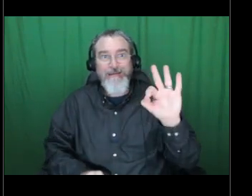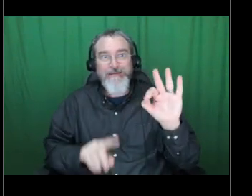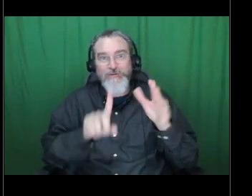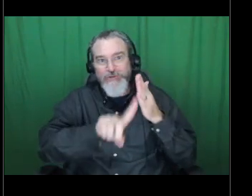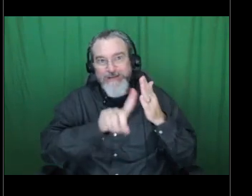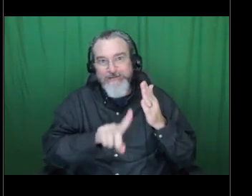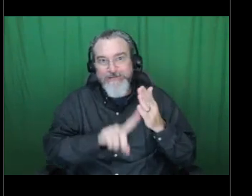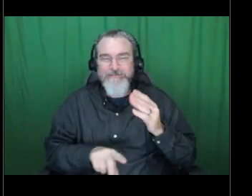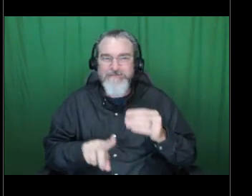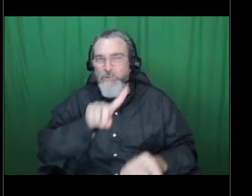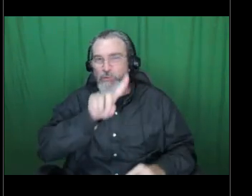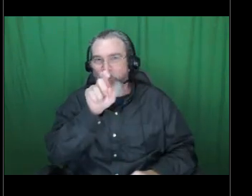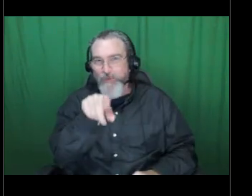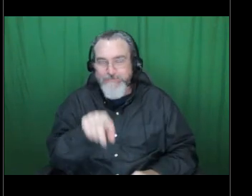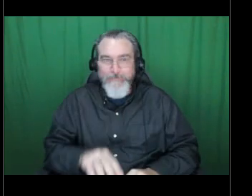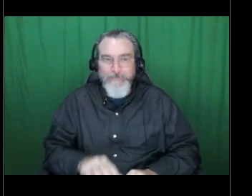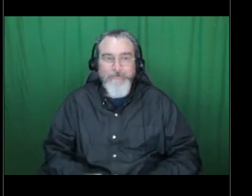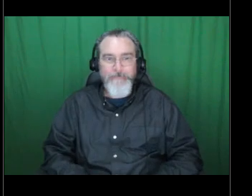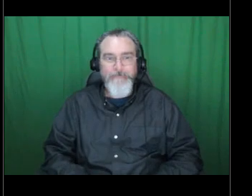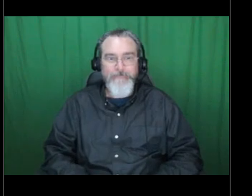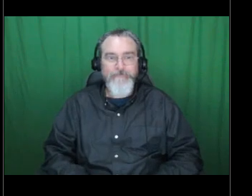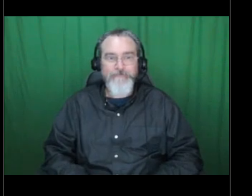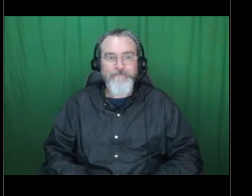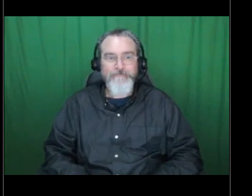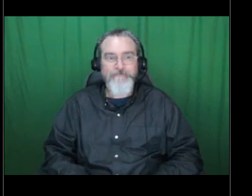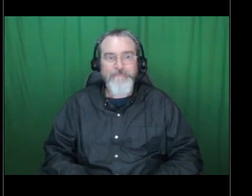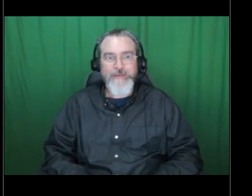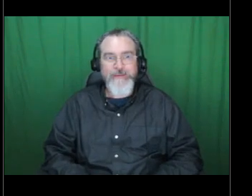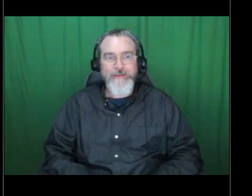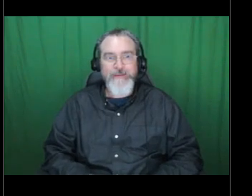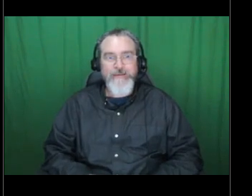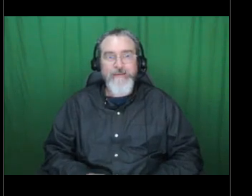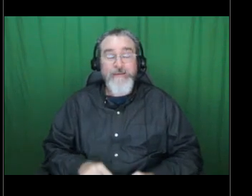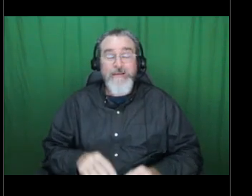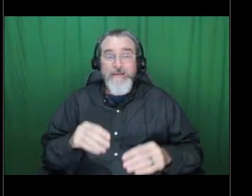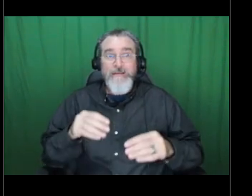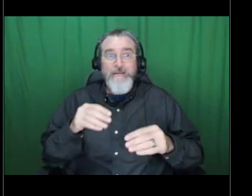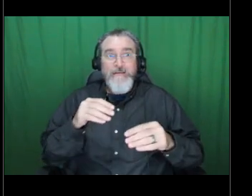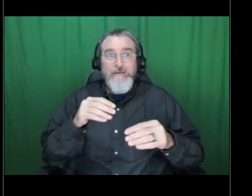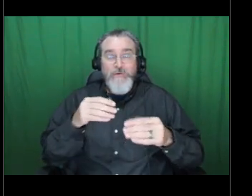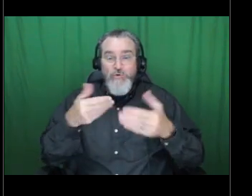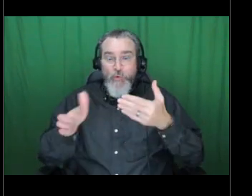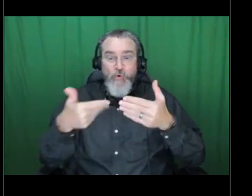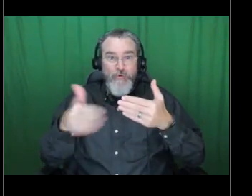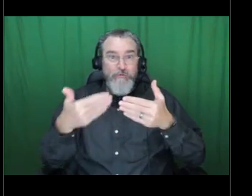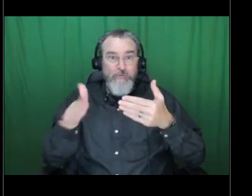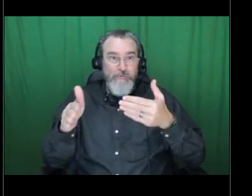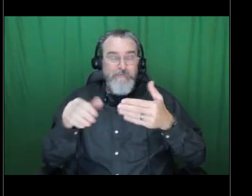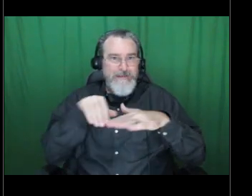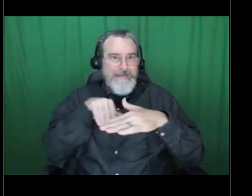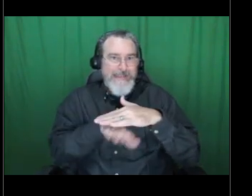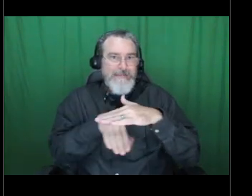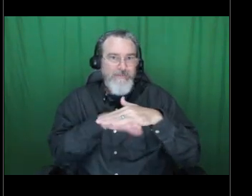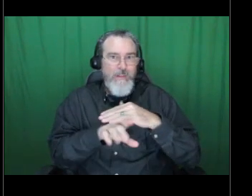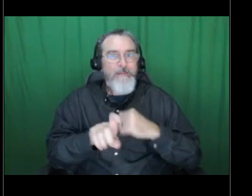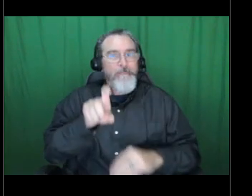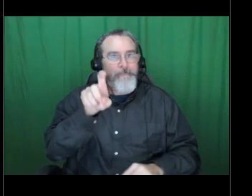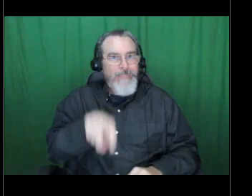Knowledge check 9 reads, an accessible entrance door must have a minimum